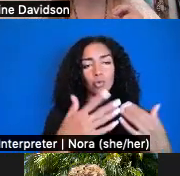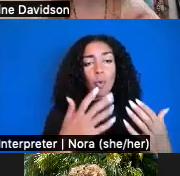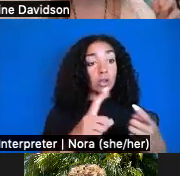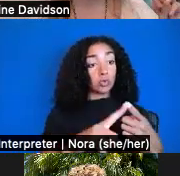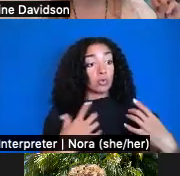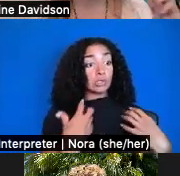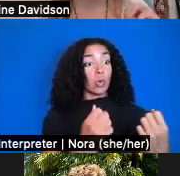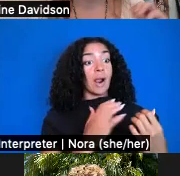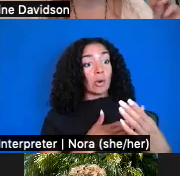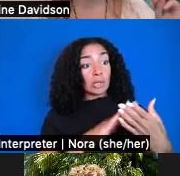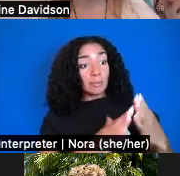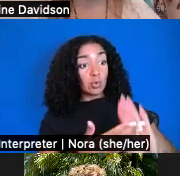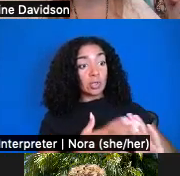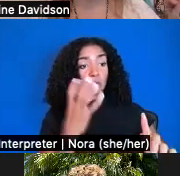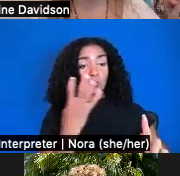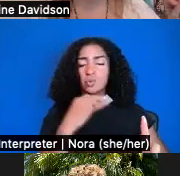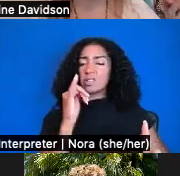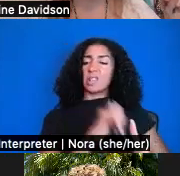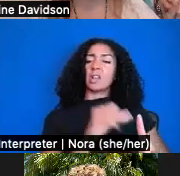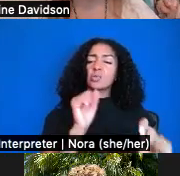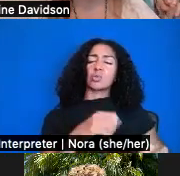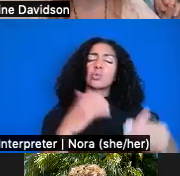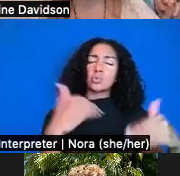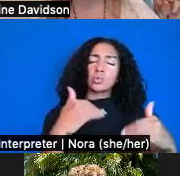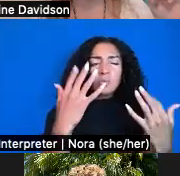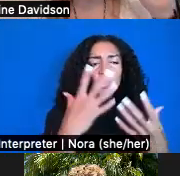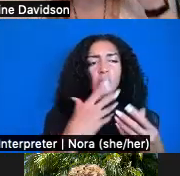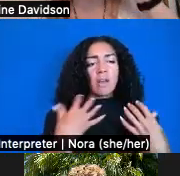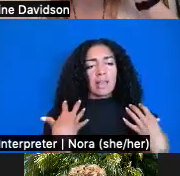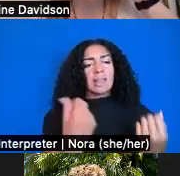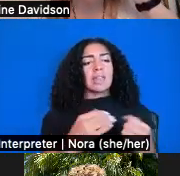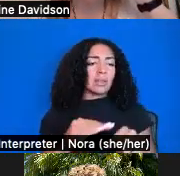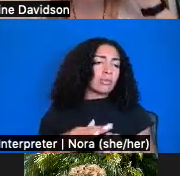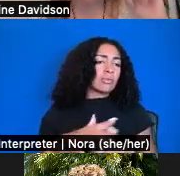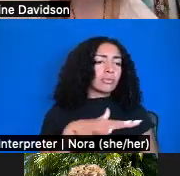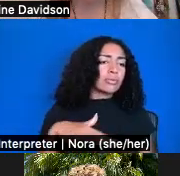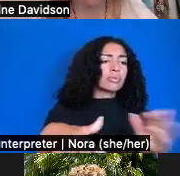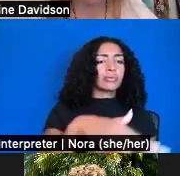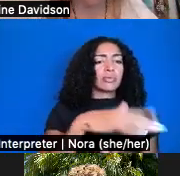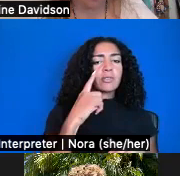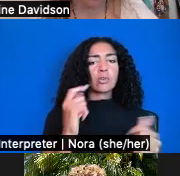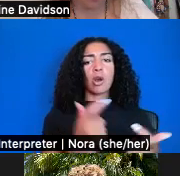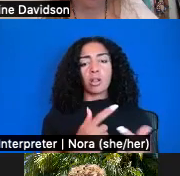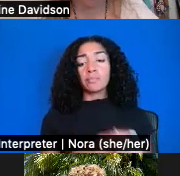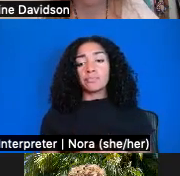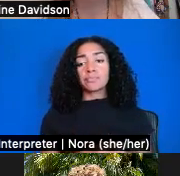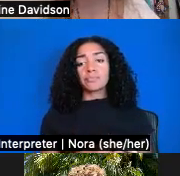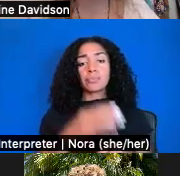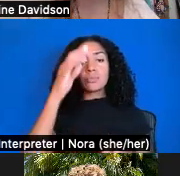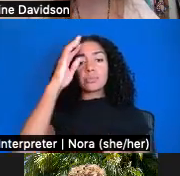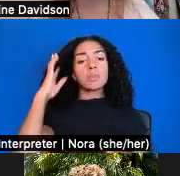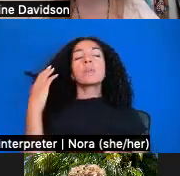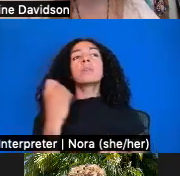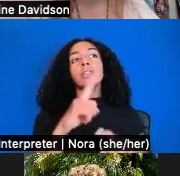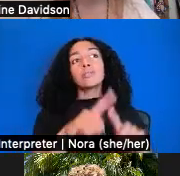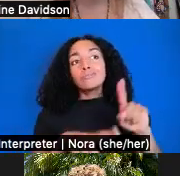have profoundly healing, beautiful impacts, right? Mary, the outcomes, the rates did